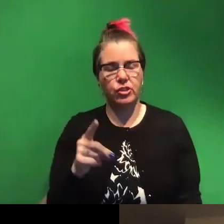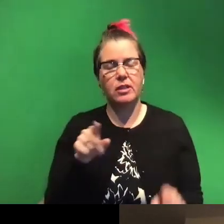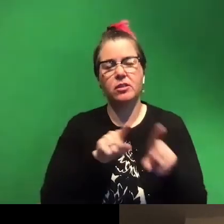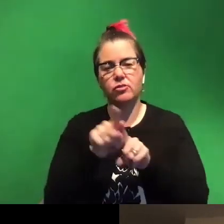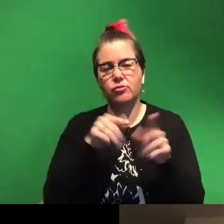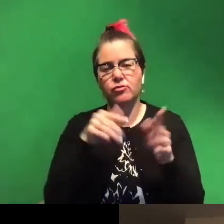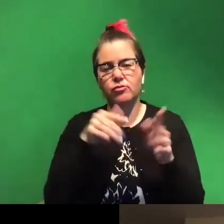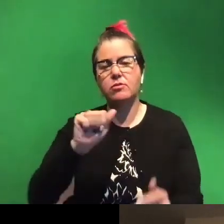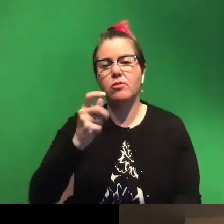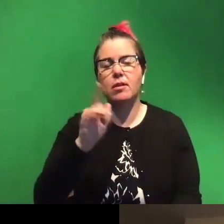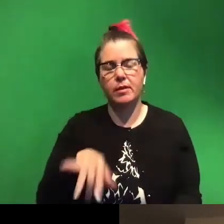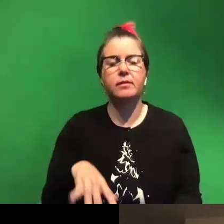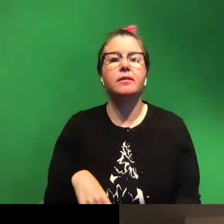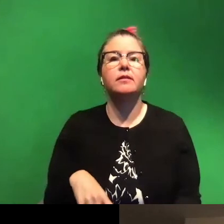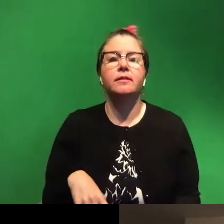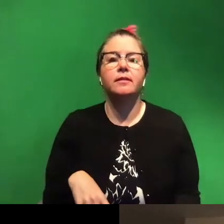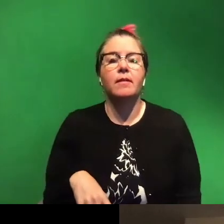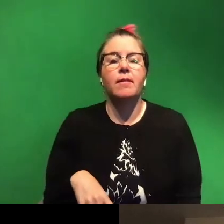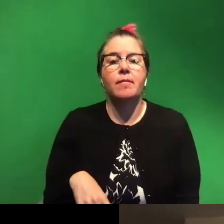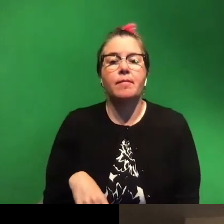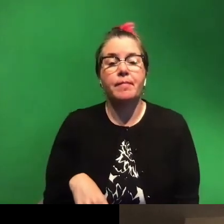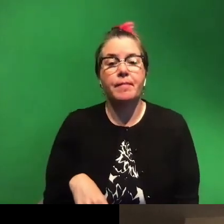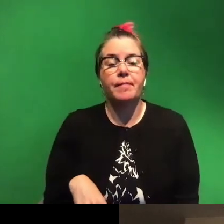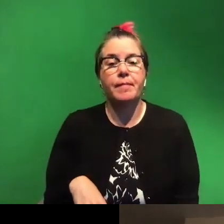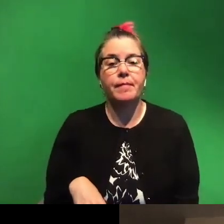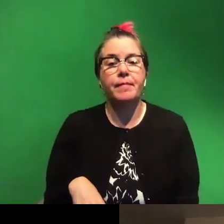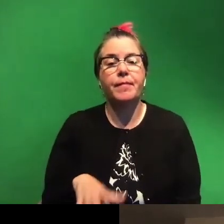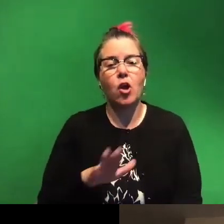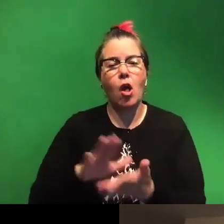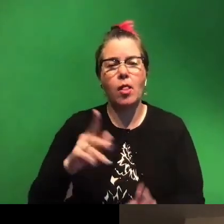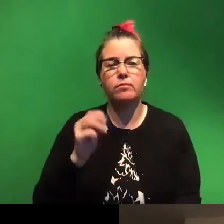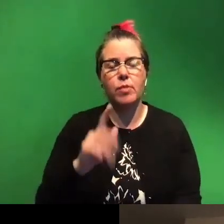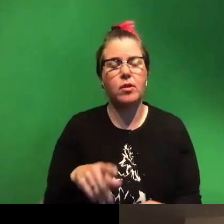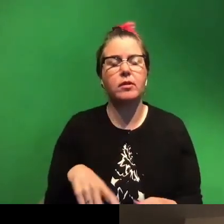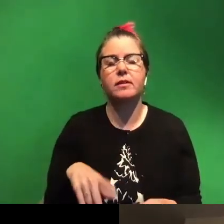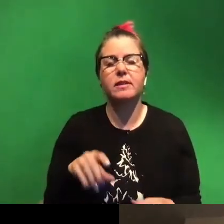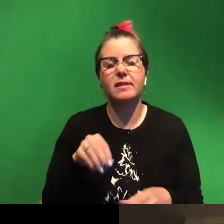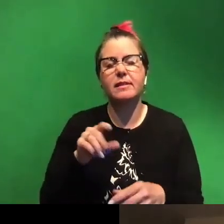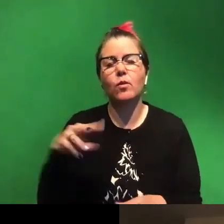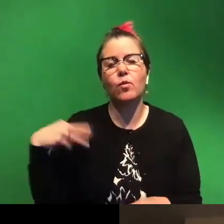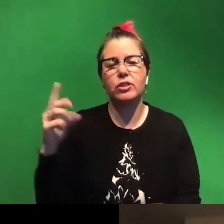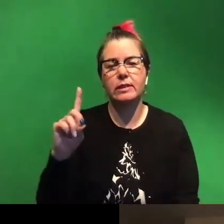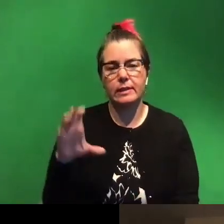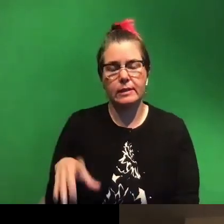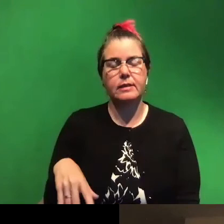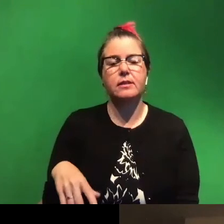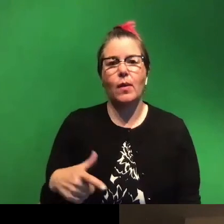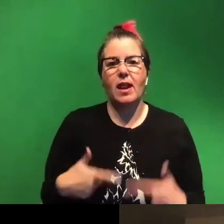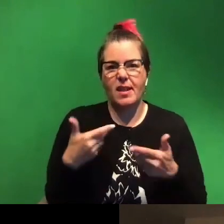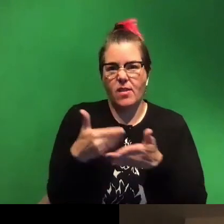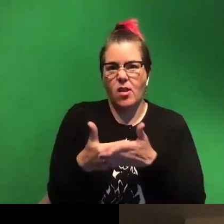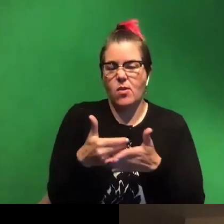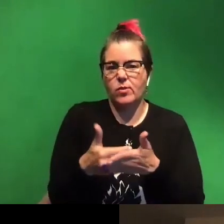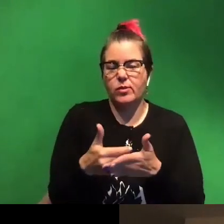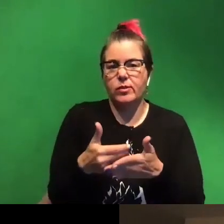of Maryland in College Park. College Park is a suburb of DC, so I live very close to